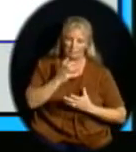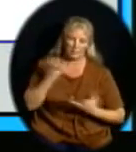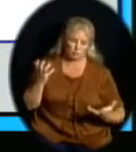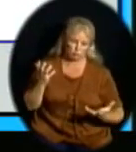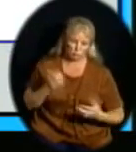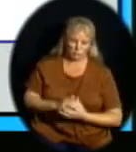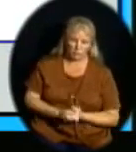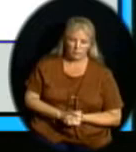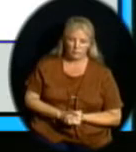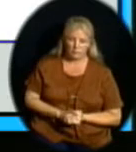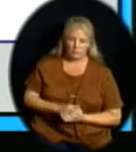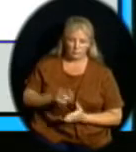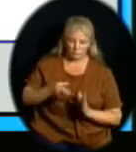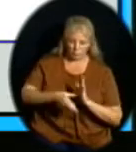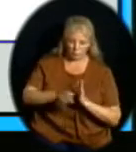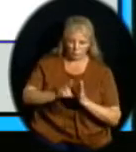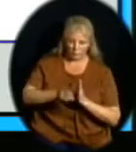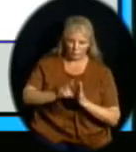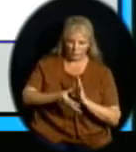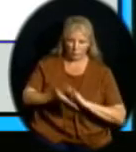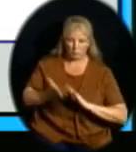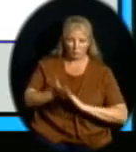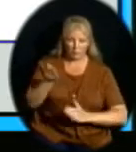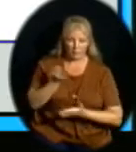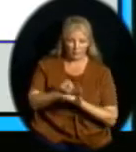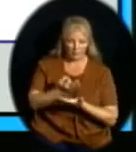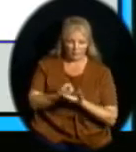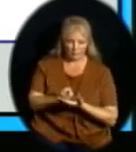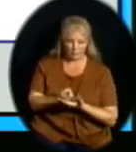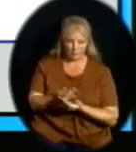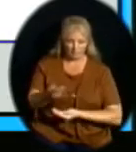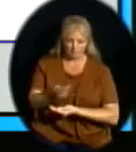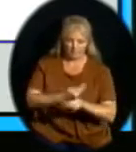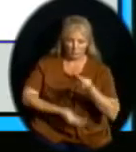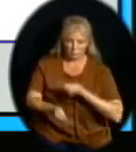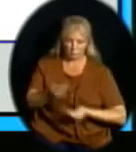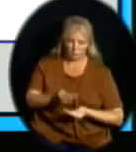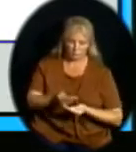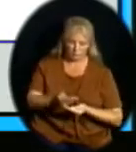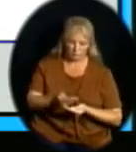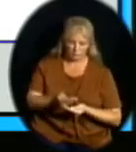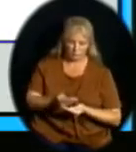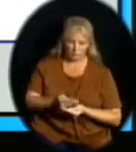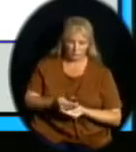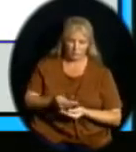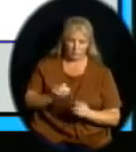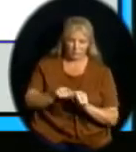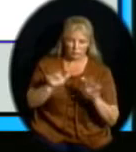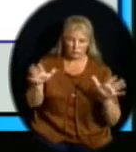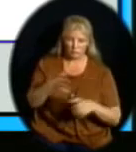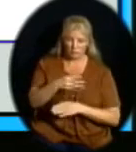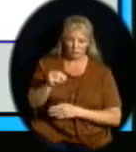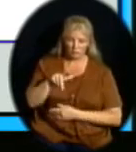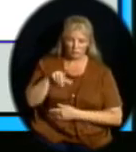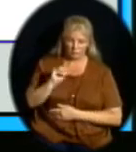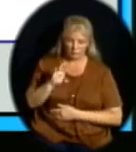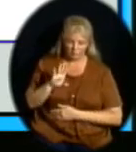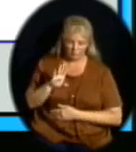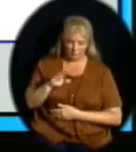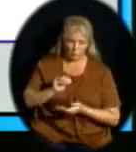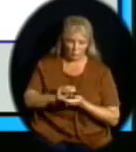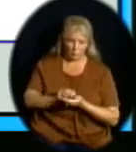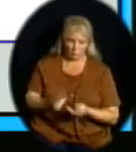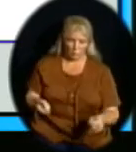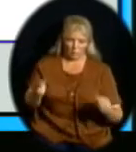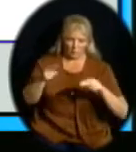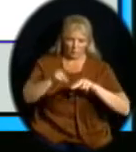As a review for the operating budgets itself, the general and fund and the LOB will be increasing about